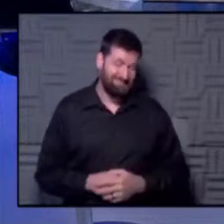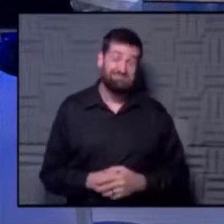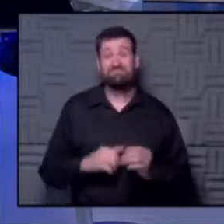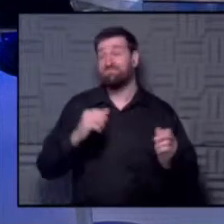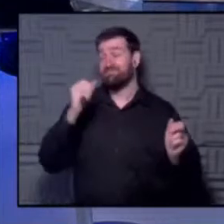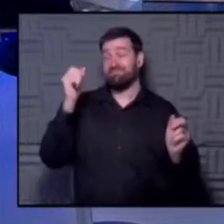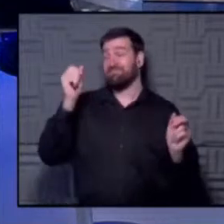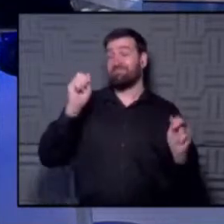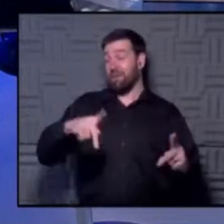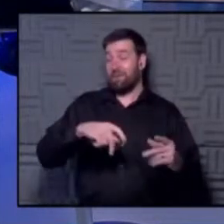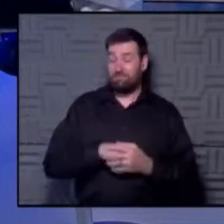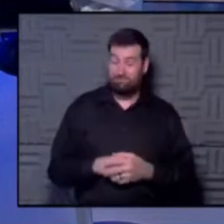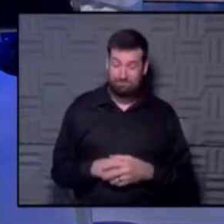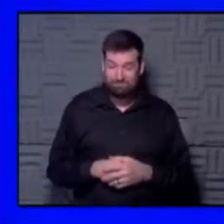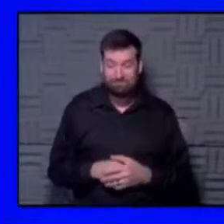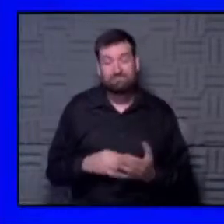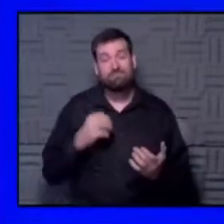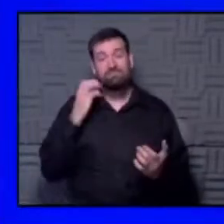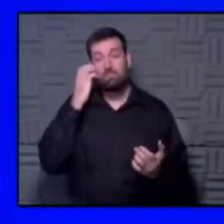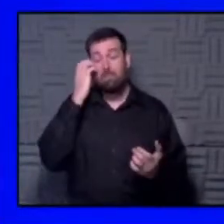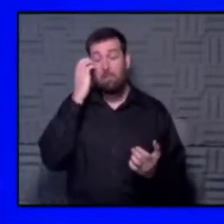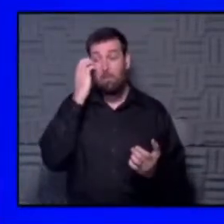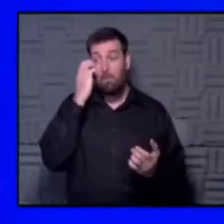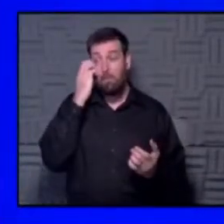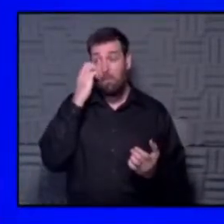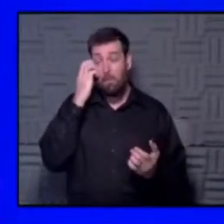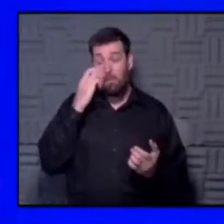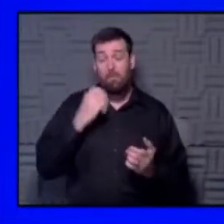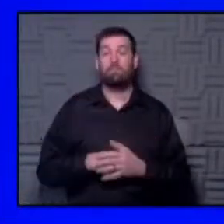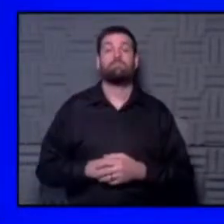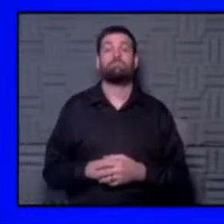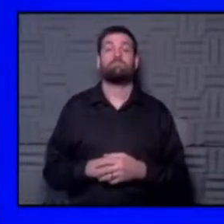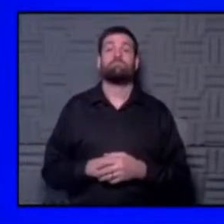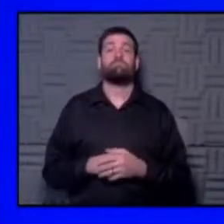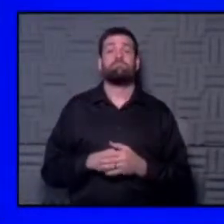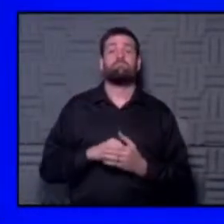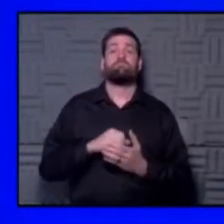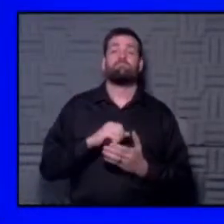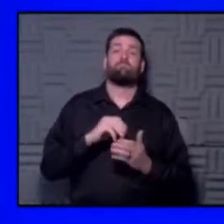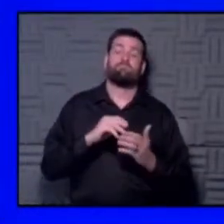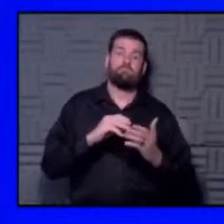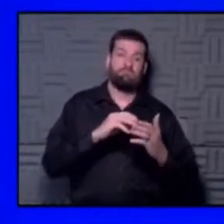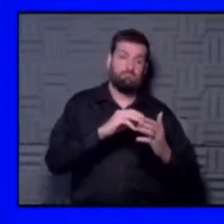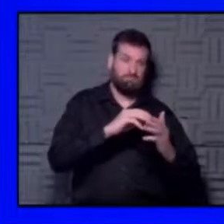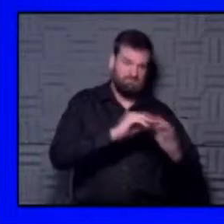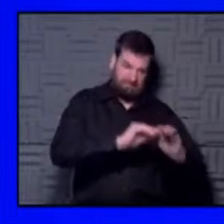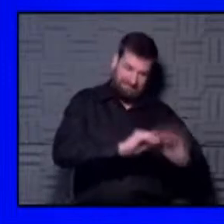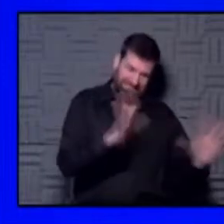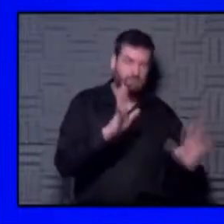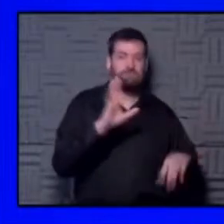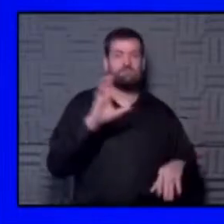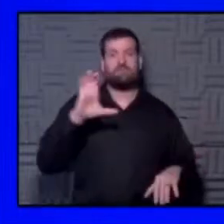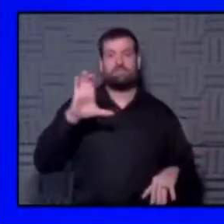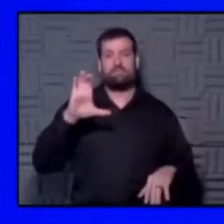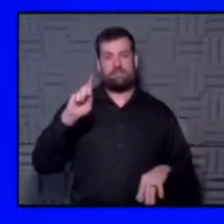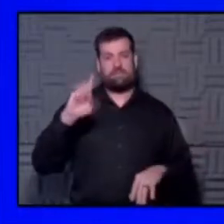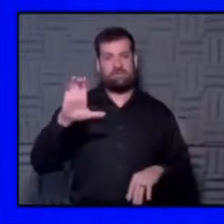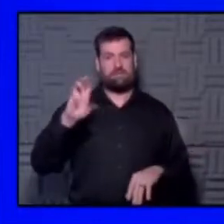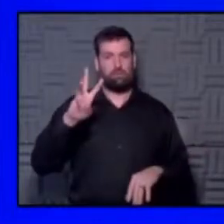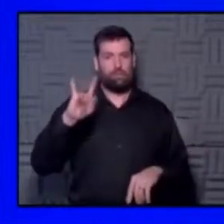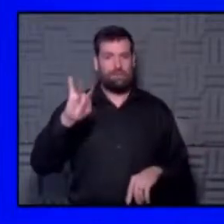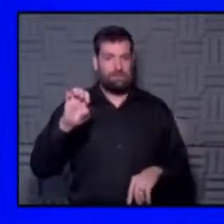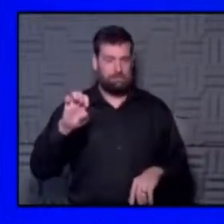Okay. Well, I'm here for brother. It is certainly down in black and white on the CDC website.